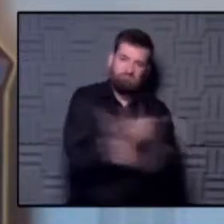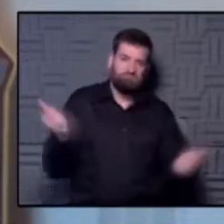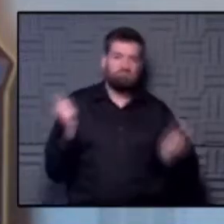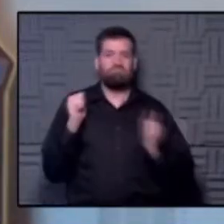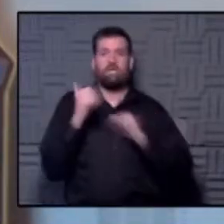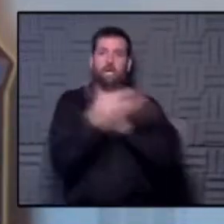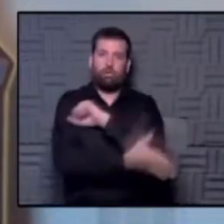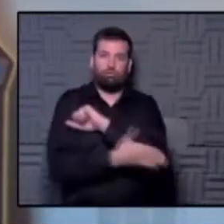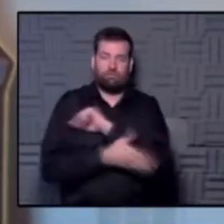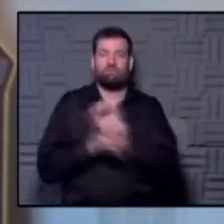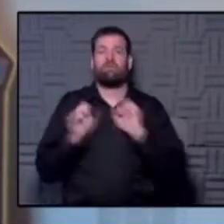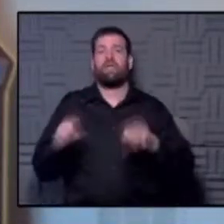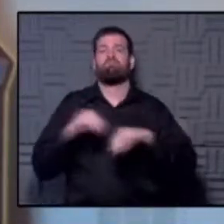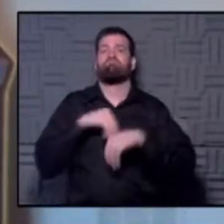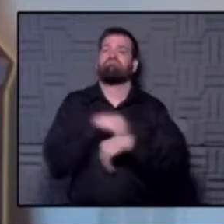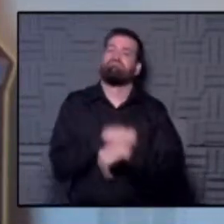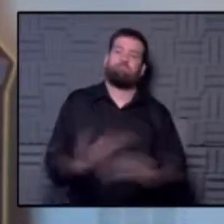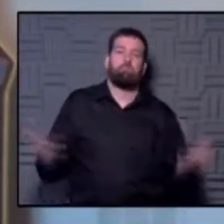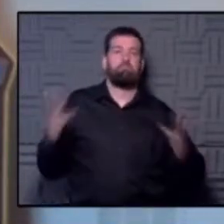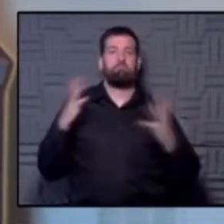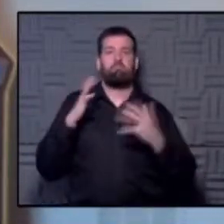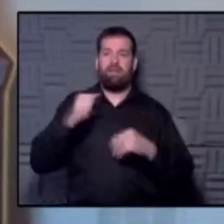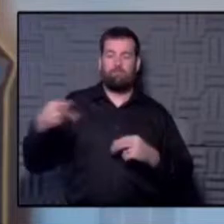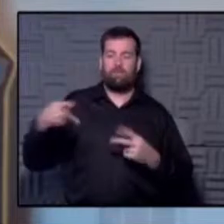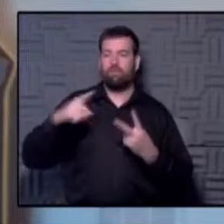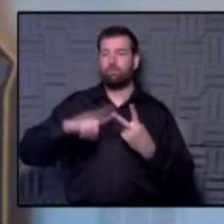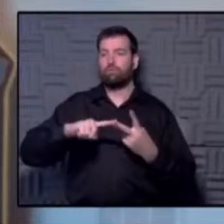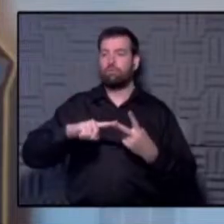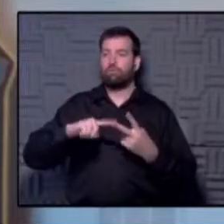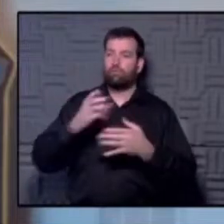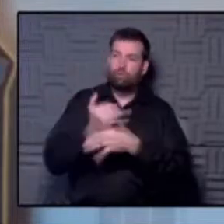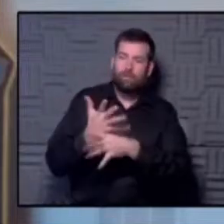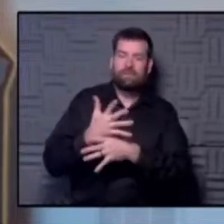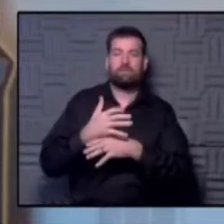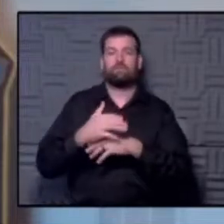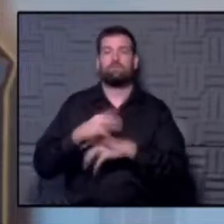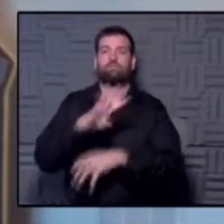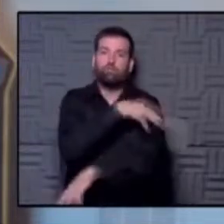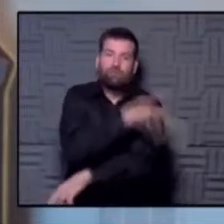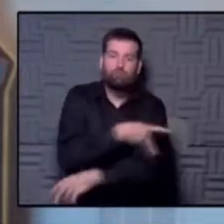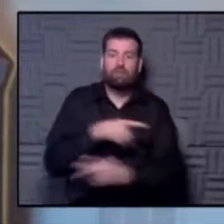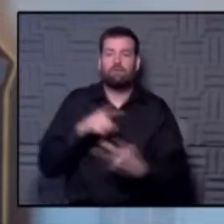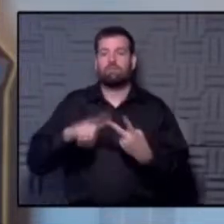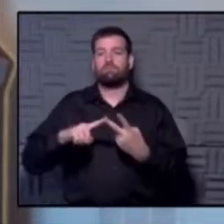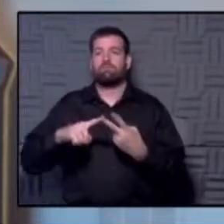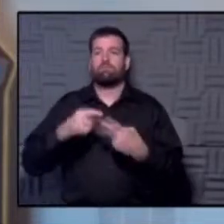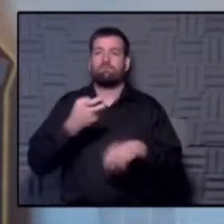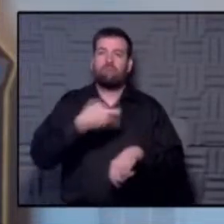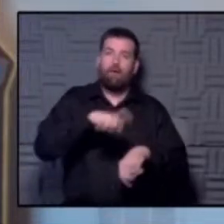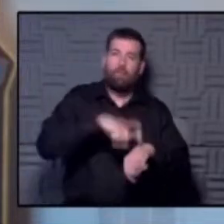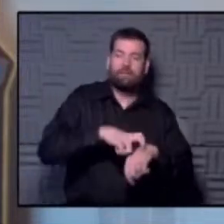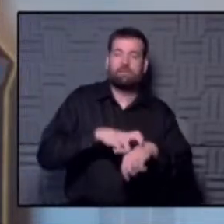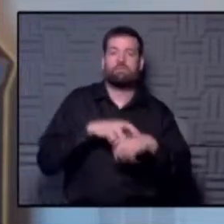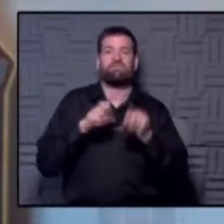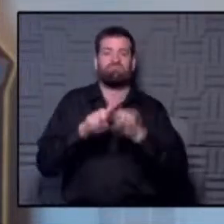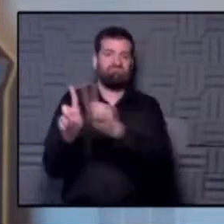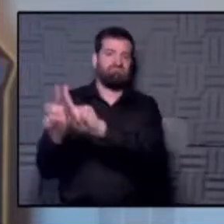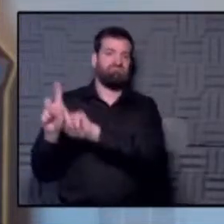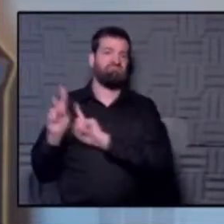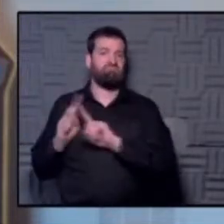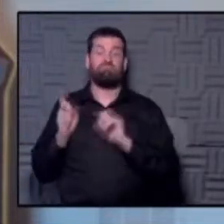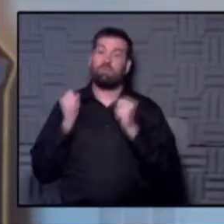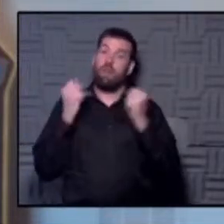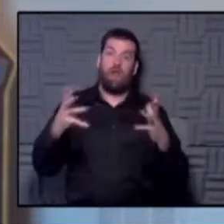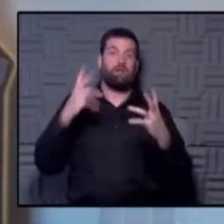to release an app. And so we've seen Germany, Switzerland, Ireland, and now several other countries release the app. And there's been a lot of success,